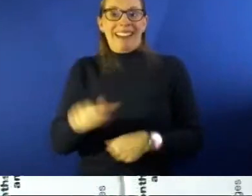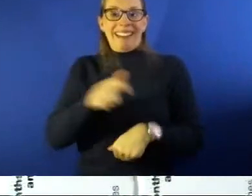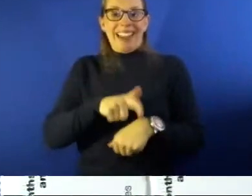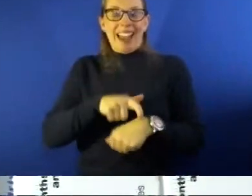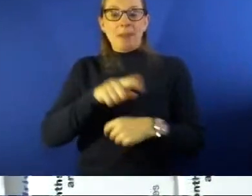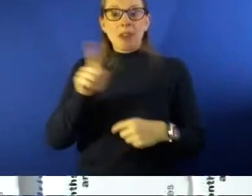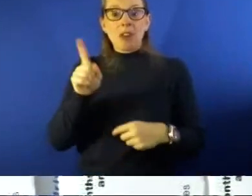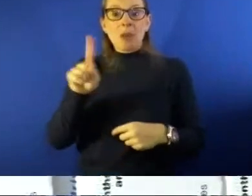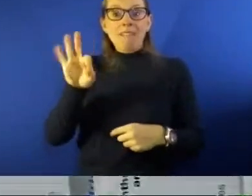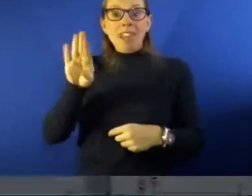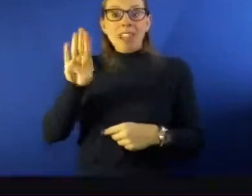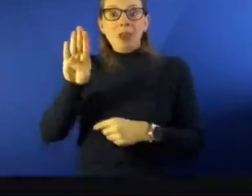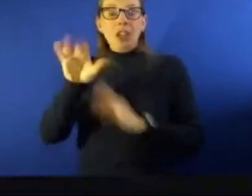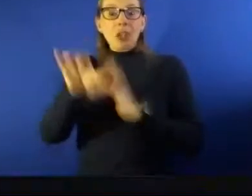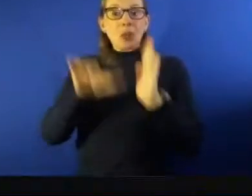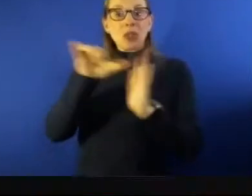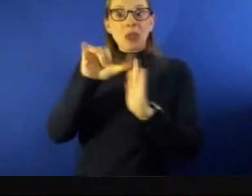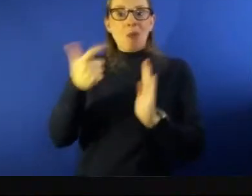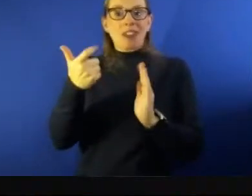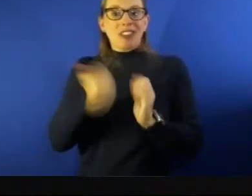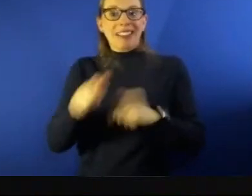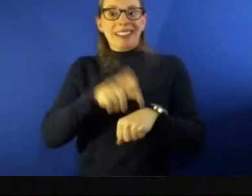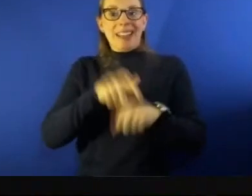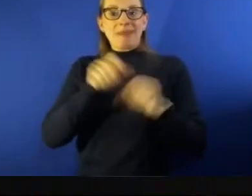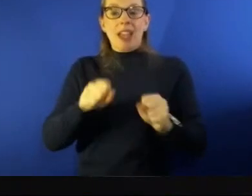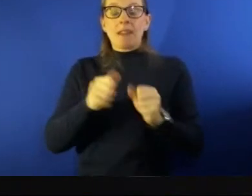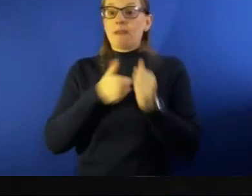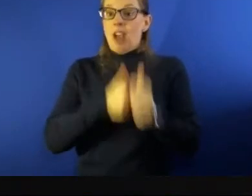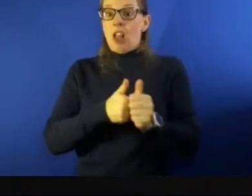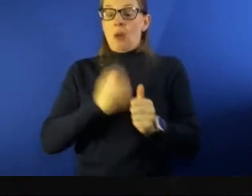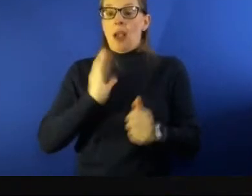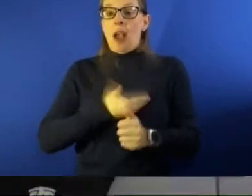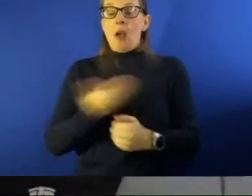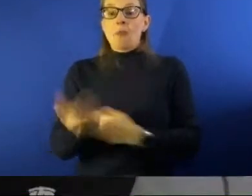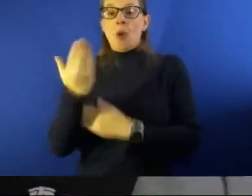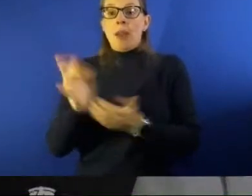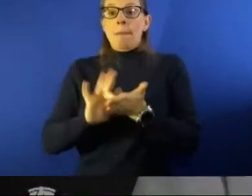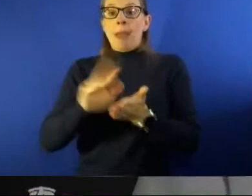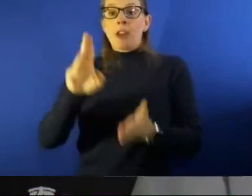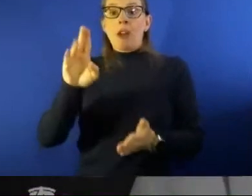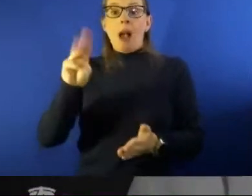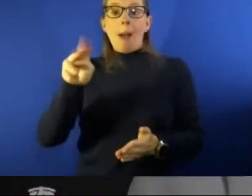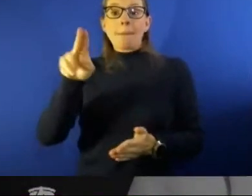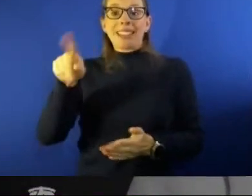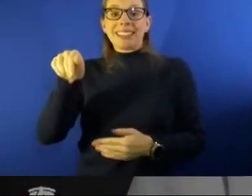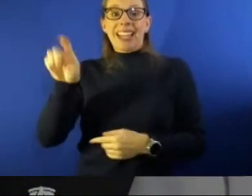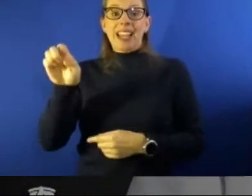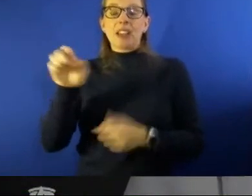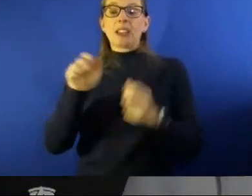and YouTube. Have a great day. Subscribe to our Morning Medical Update and Open Mics